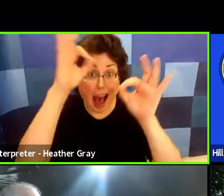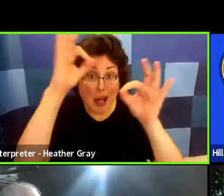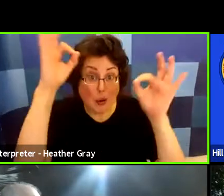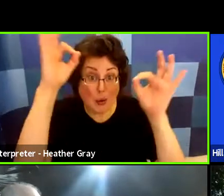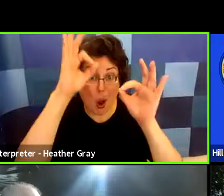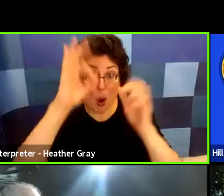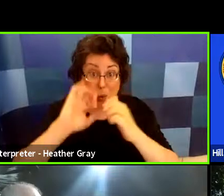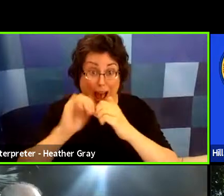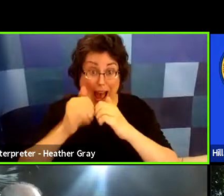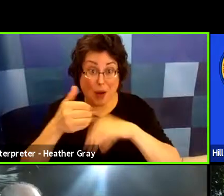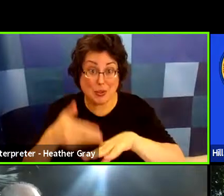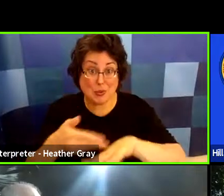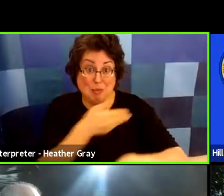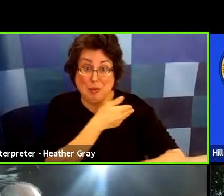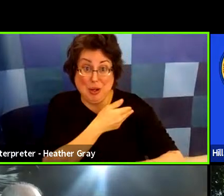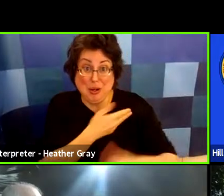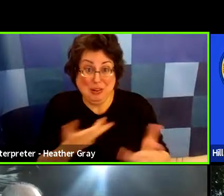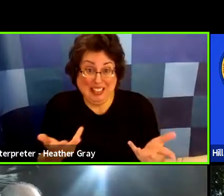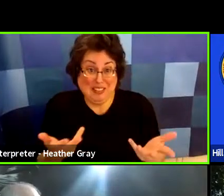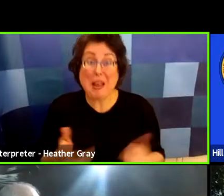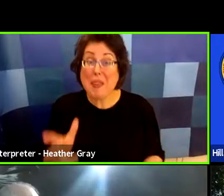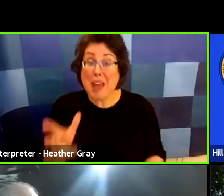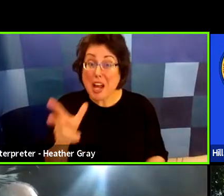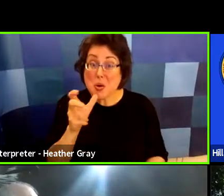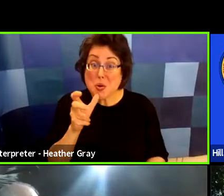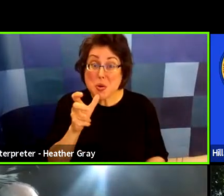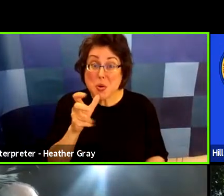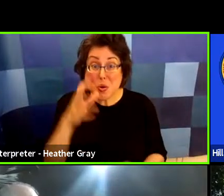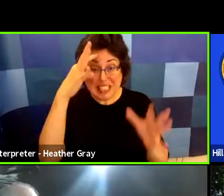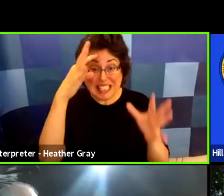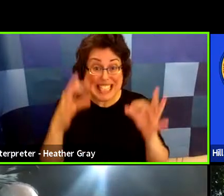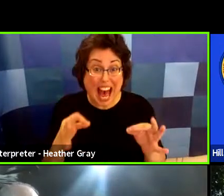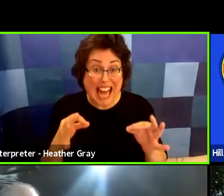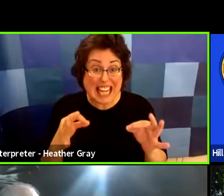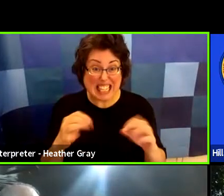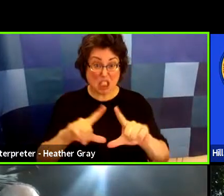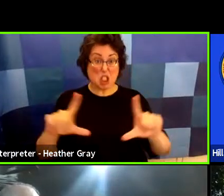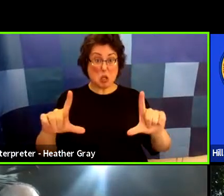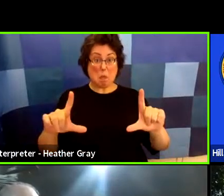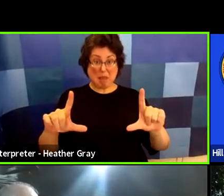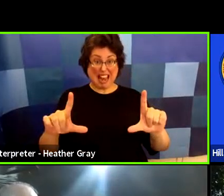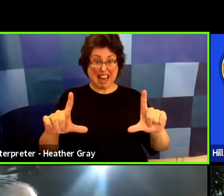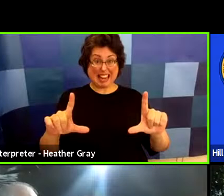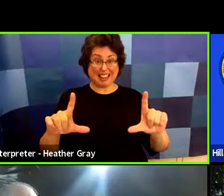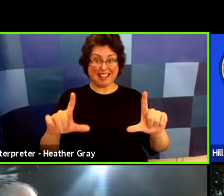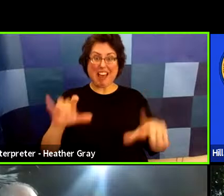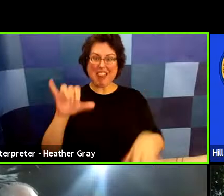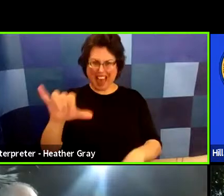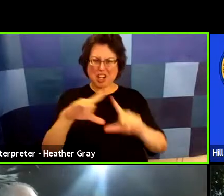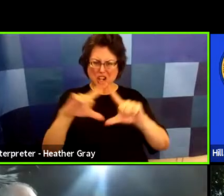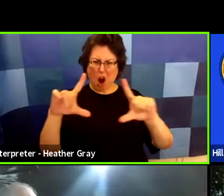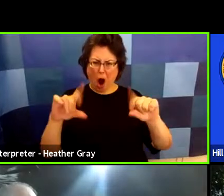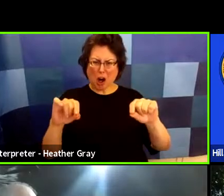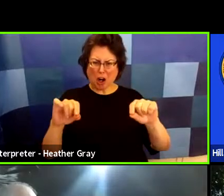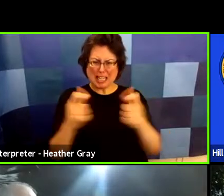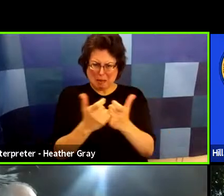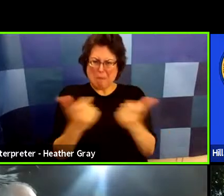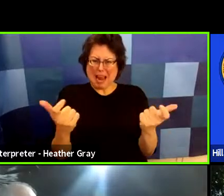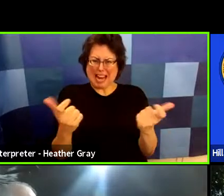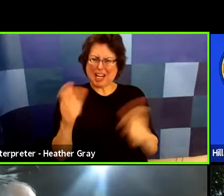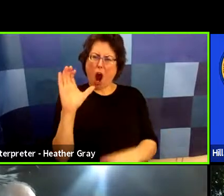anything or even who decided that. You know, I agree with Rich that it's sort of an oddly sized kind